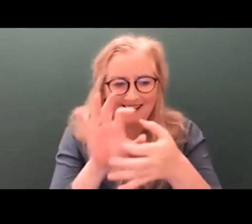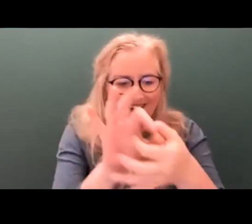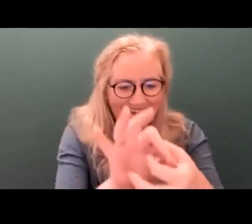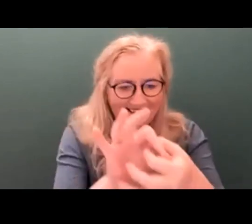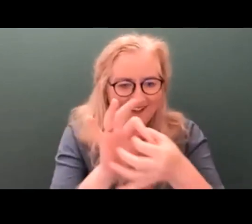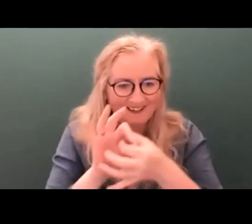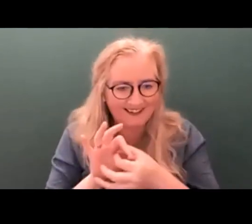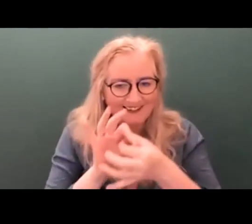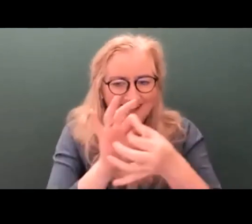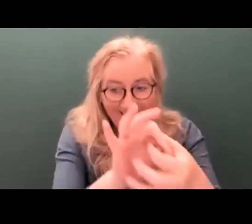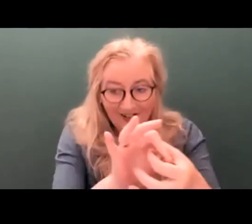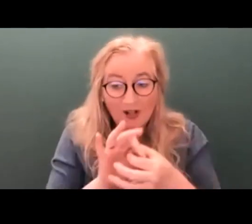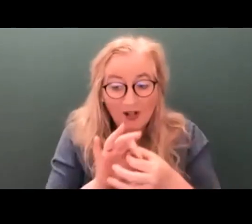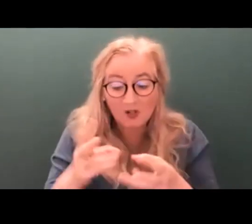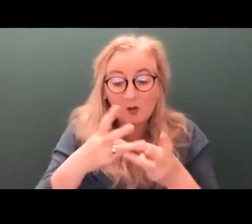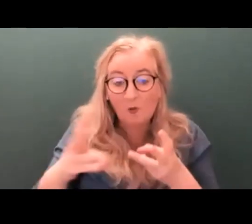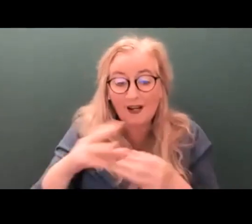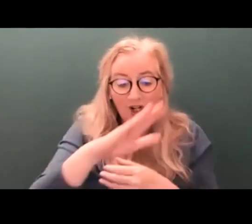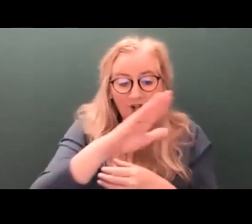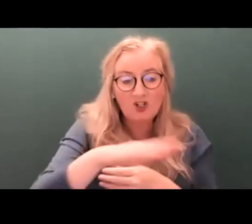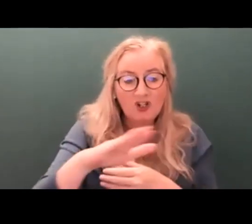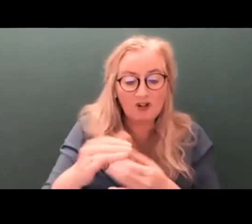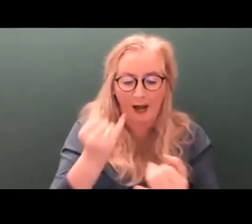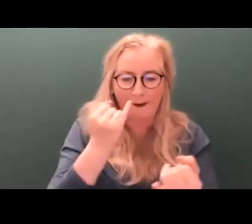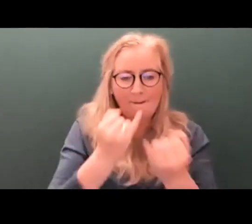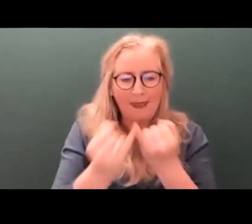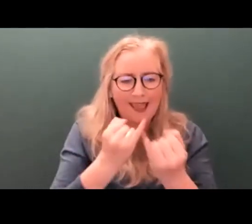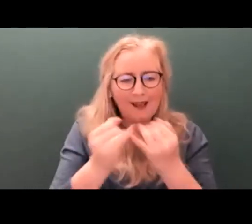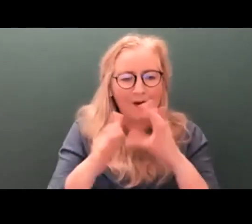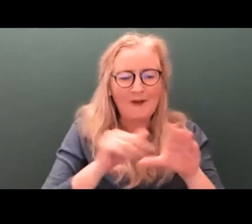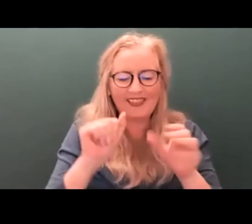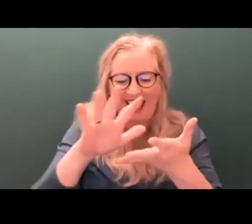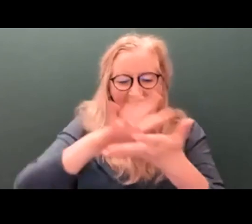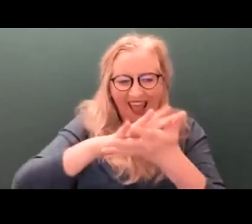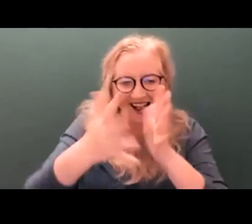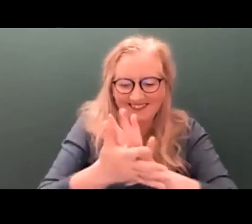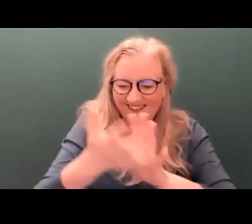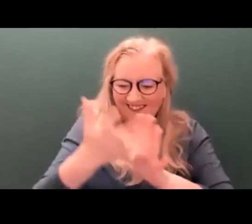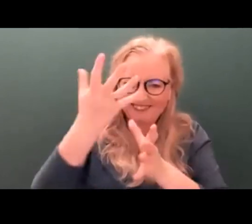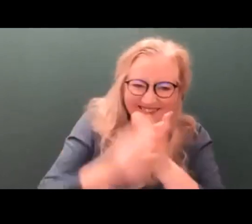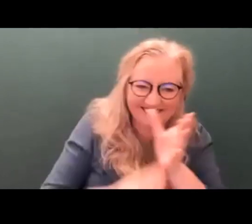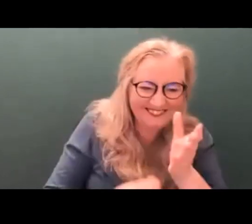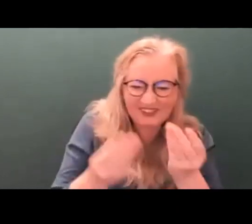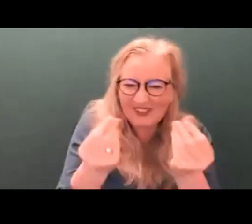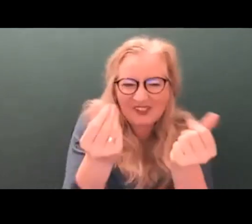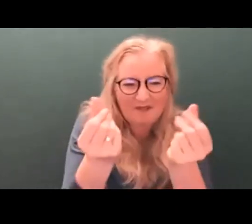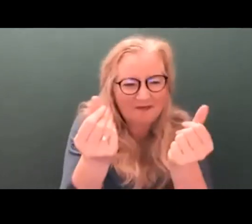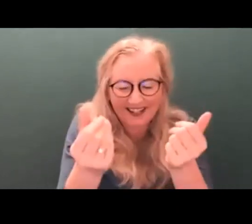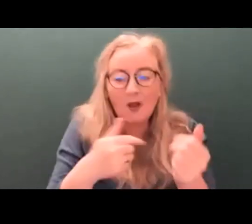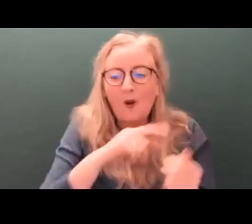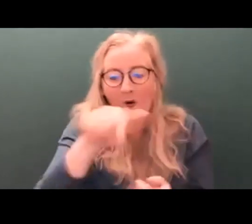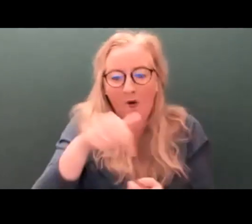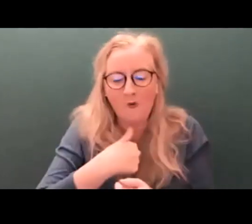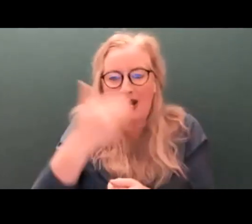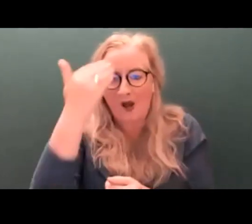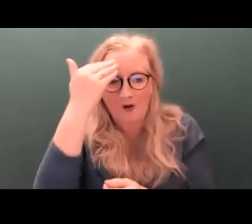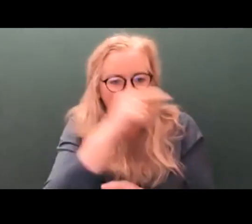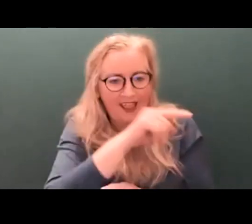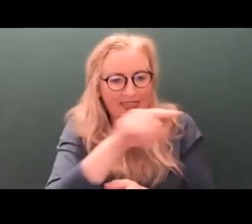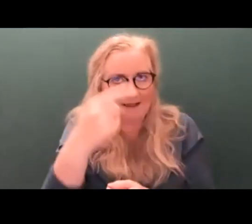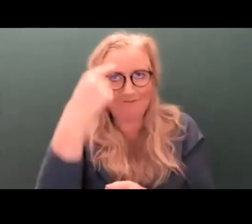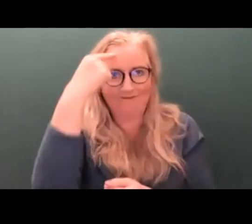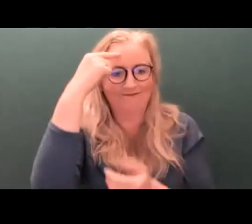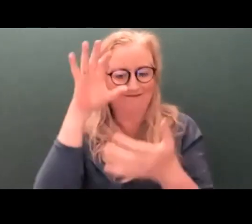So when children are playing with their hands into something, we know we have them engaged.